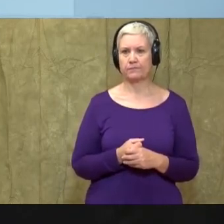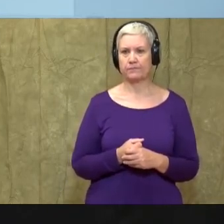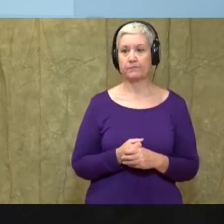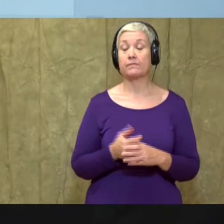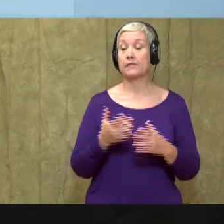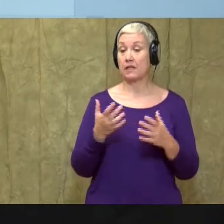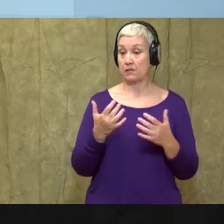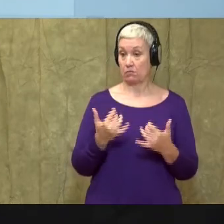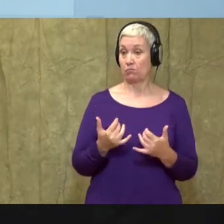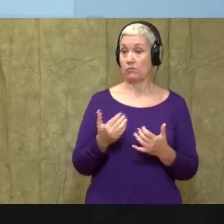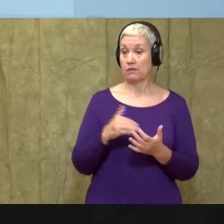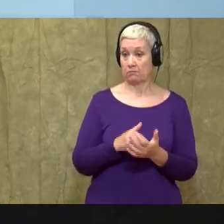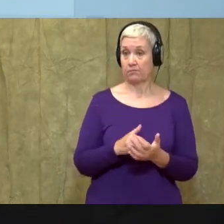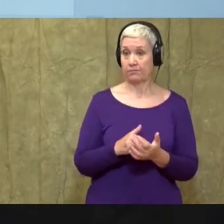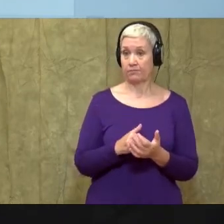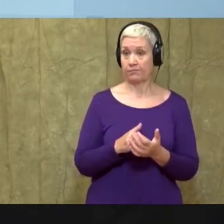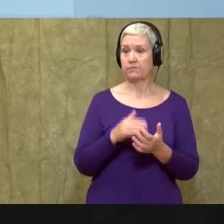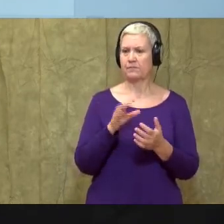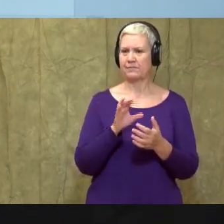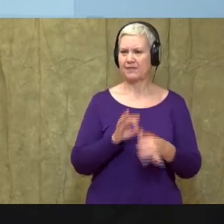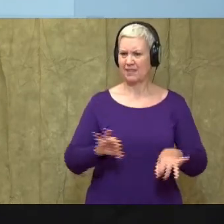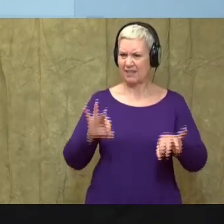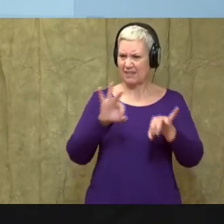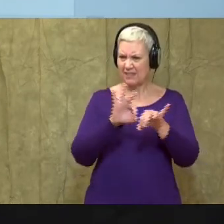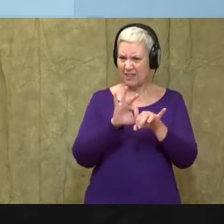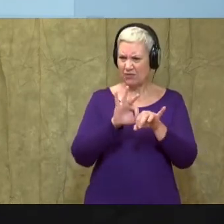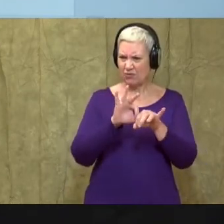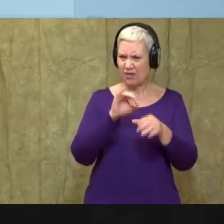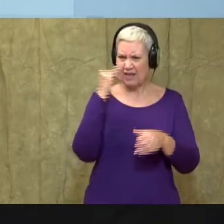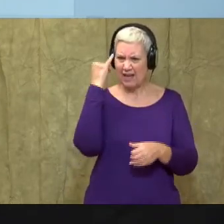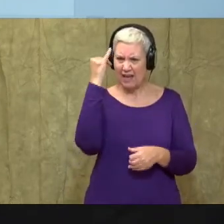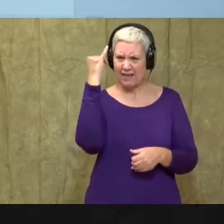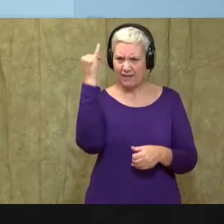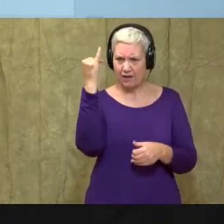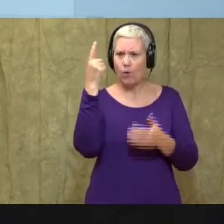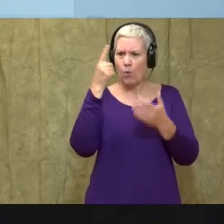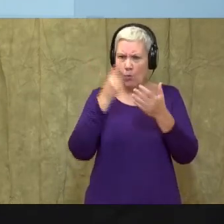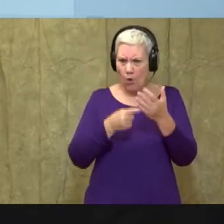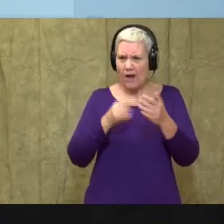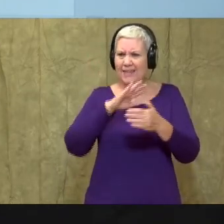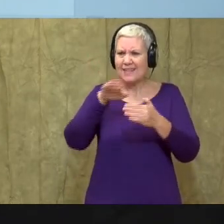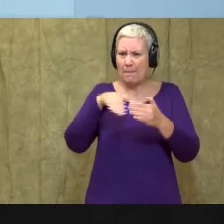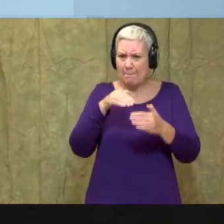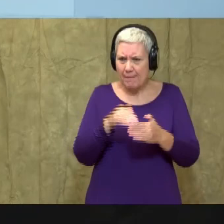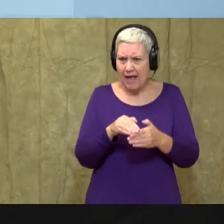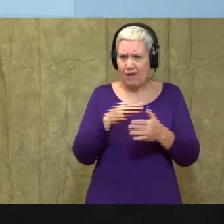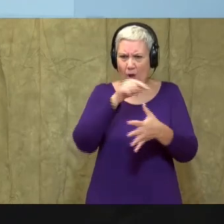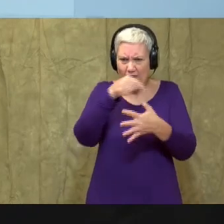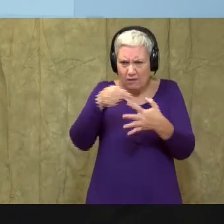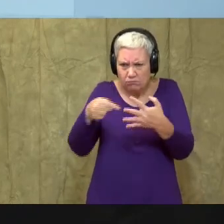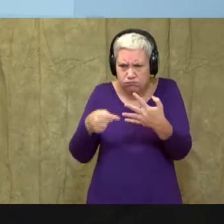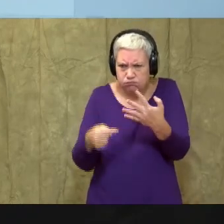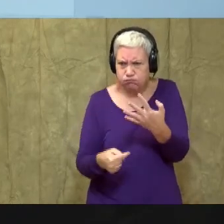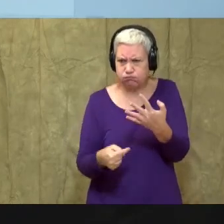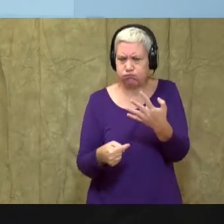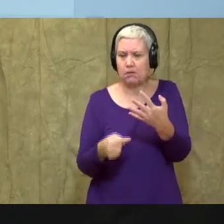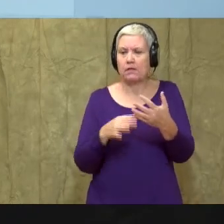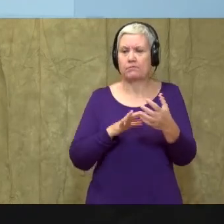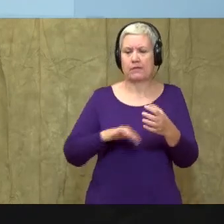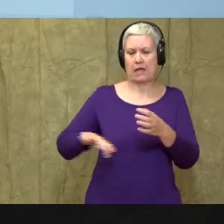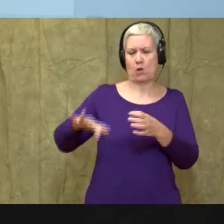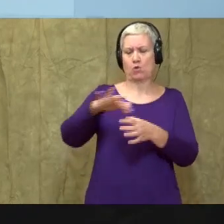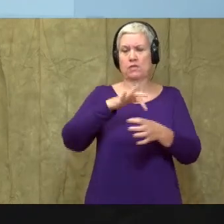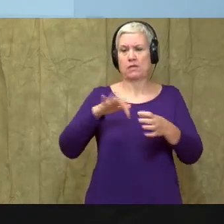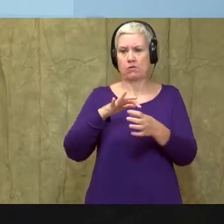So again, this is central idea. It's what the text is about. It's all the details. They're all going to center around